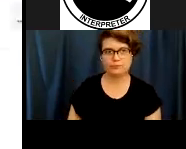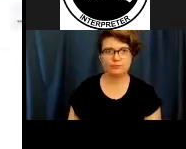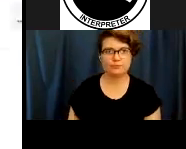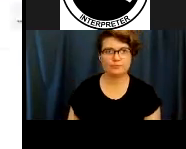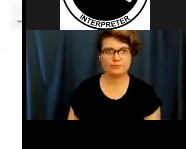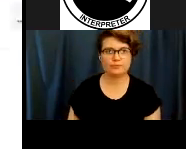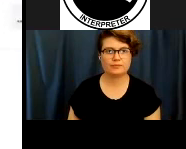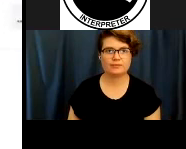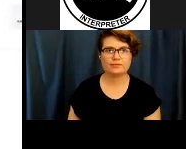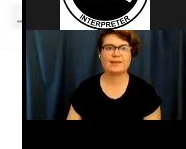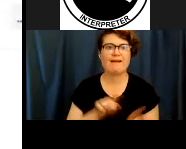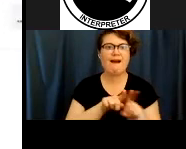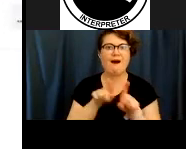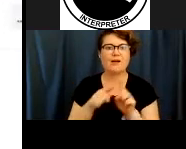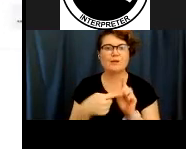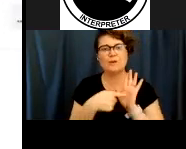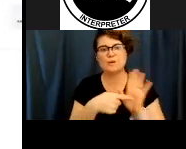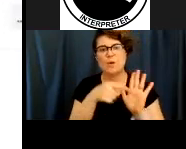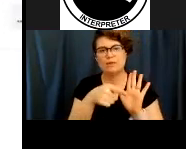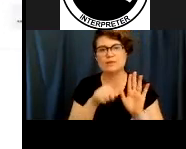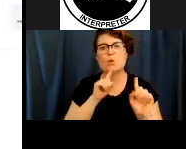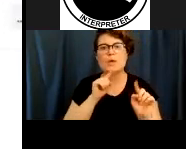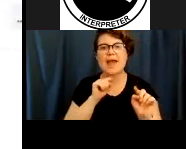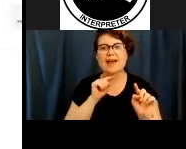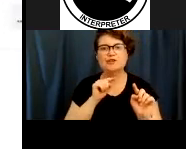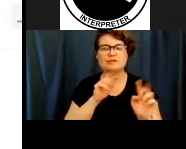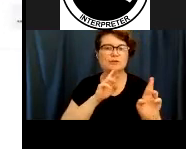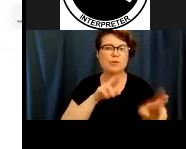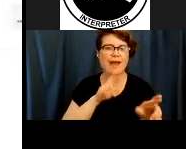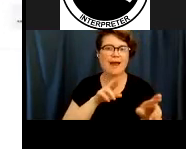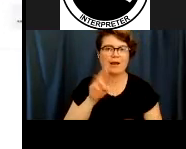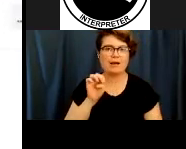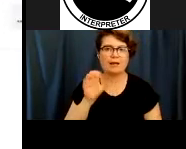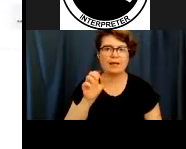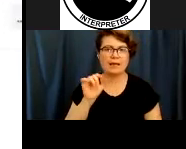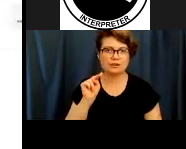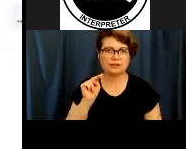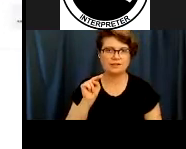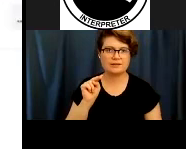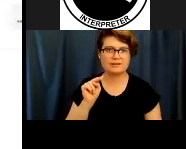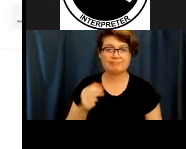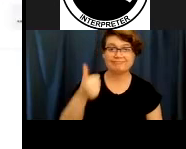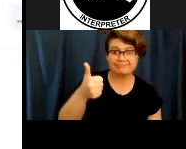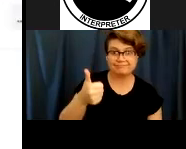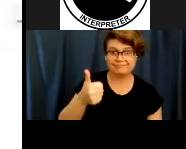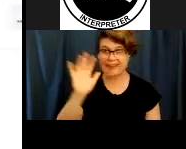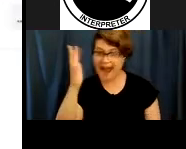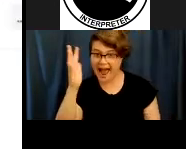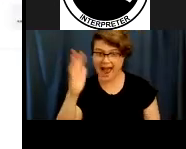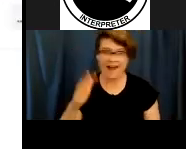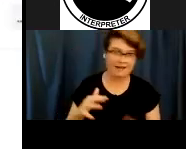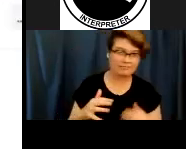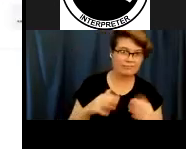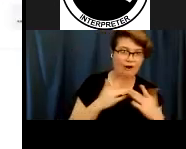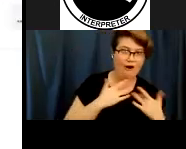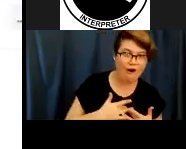Also kind of highlighting things like this, right? Reactions that folks can share, really feeling like they're interactive. I think especially for folks who